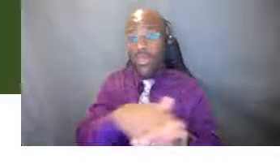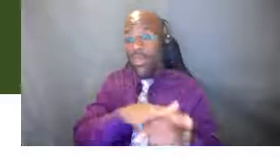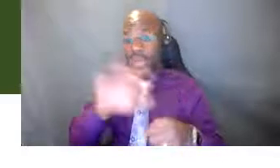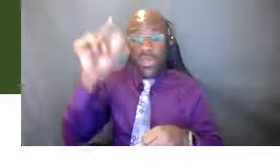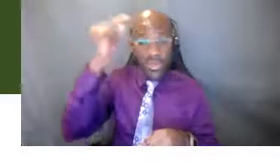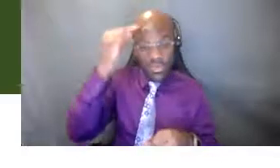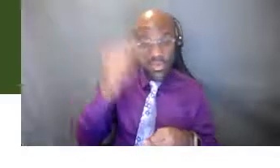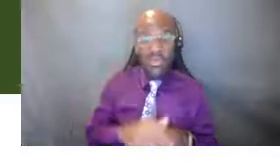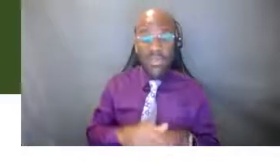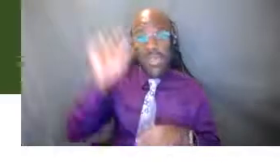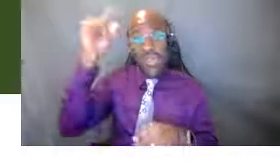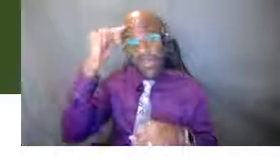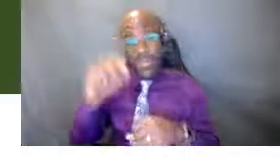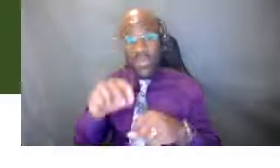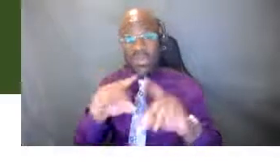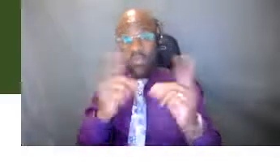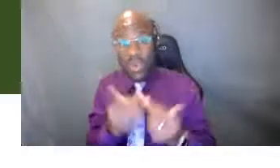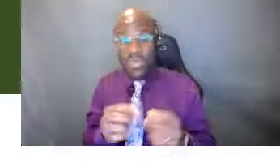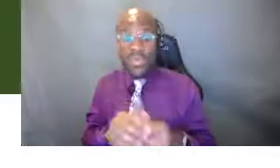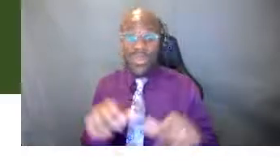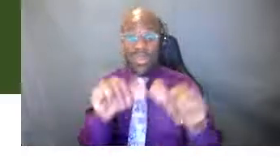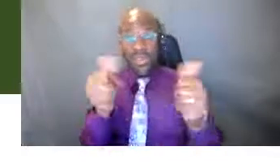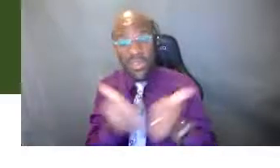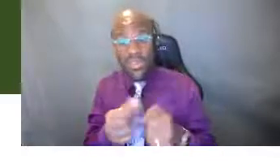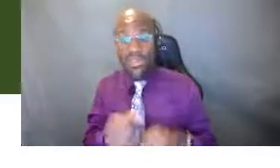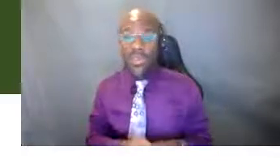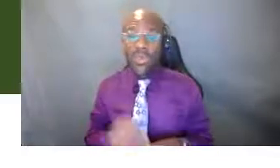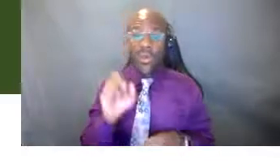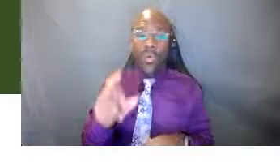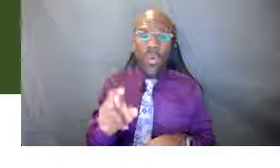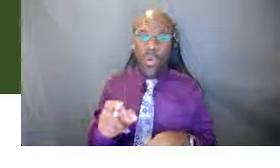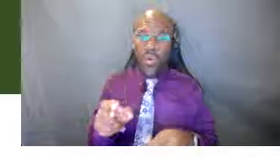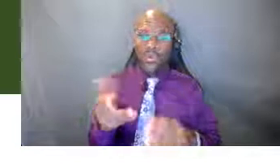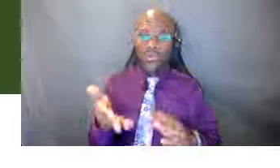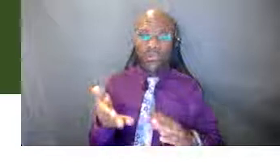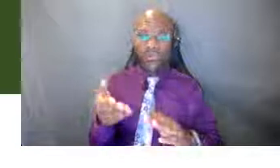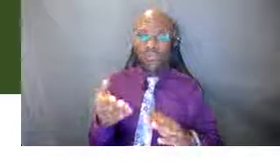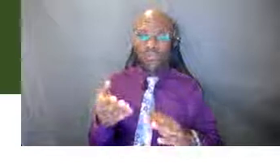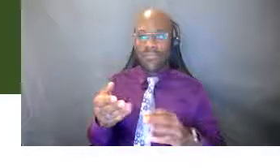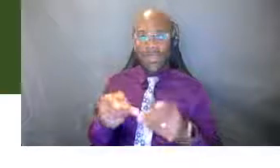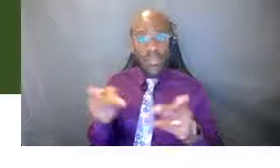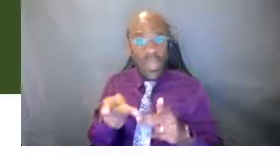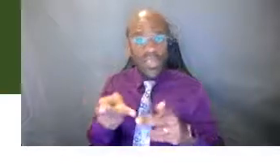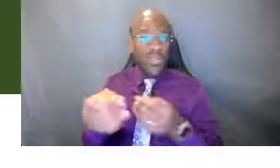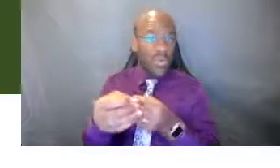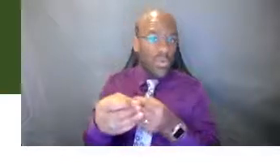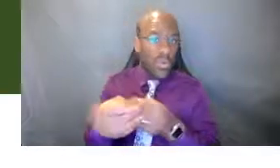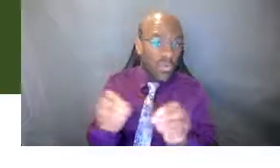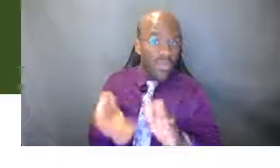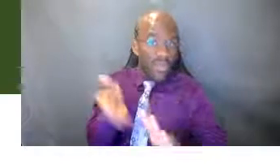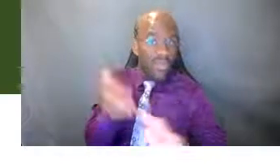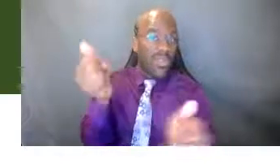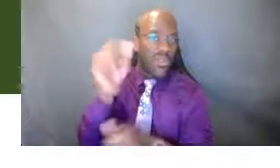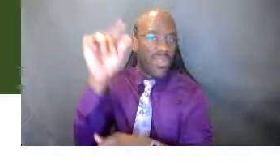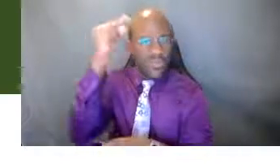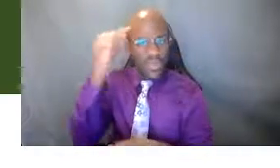or local government. So that definition basically extends to anything a